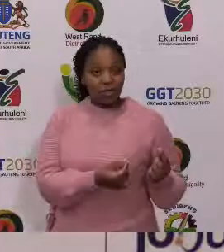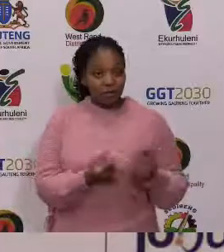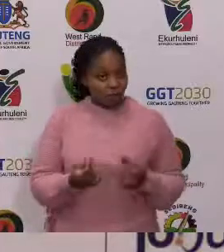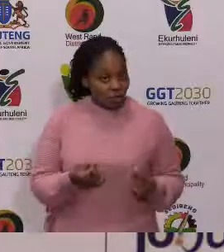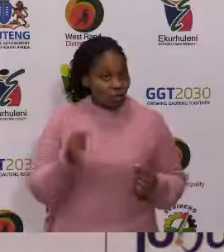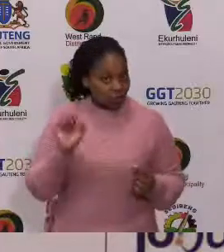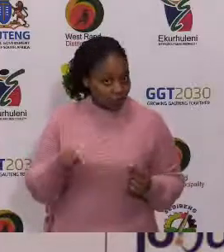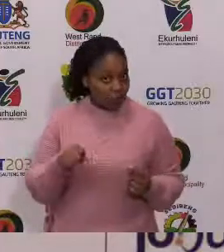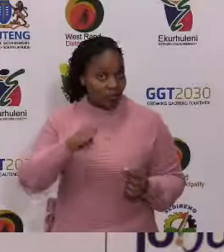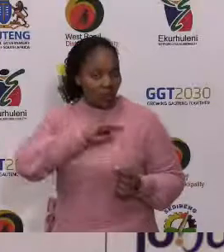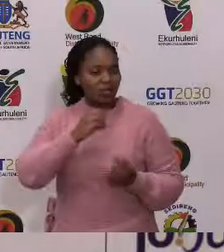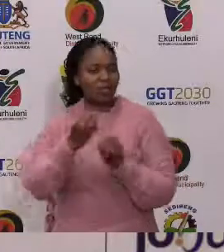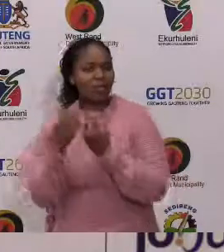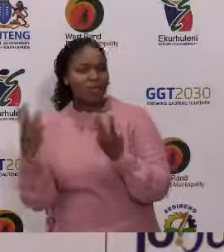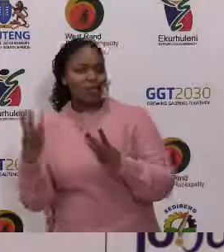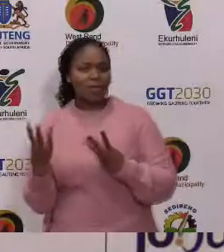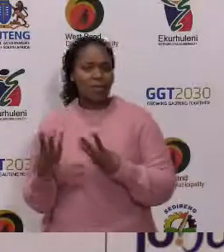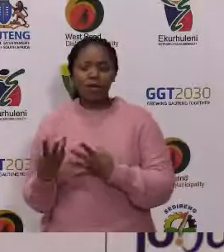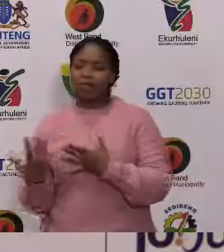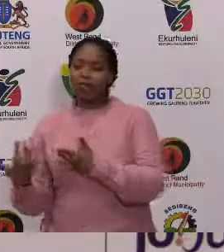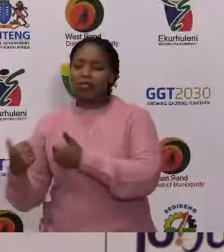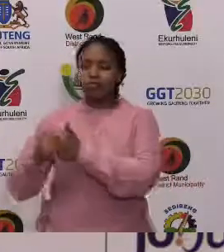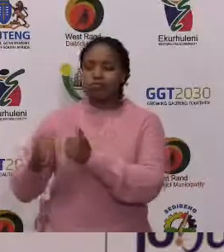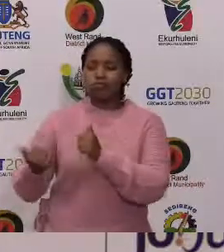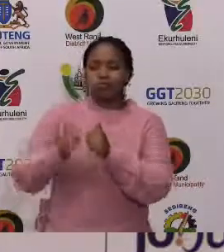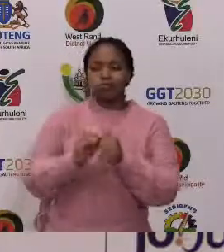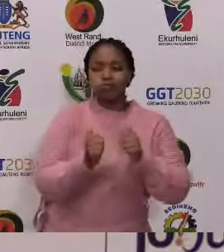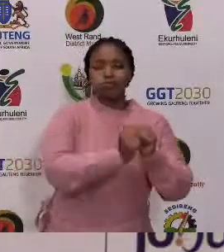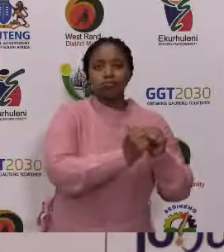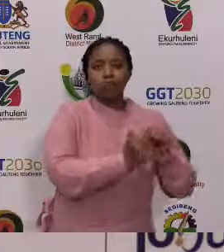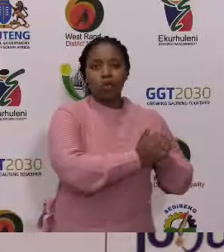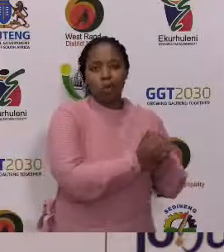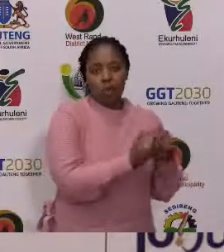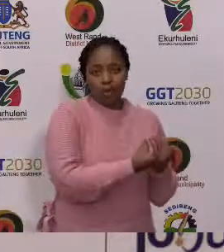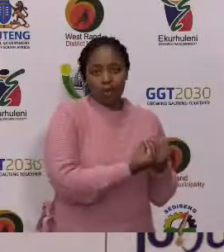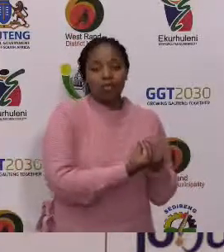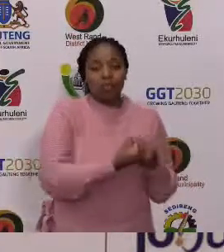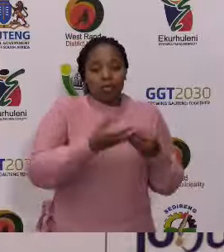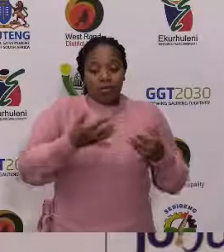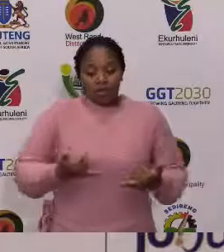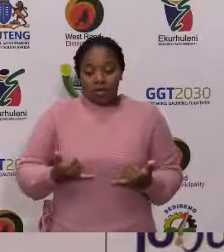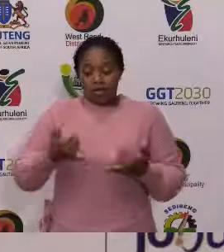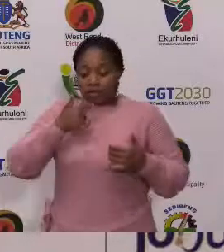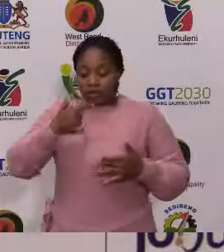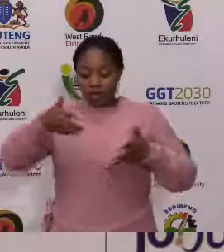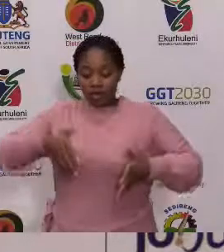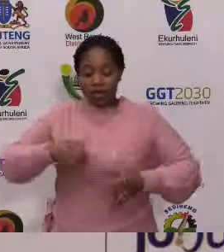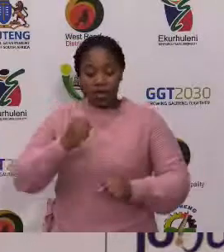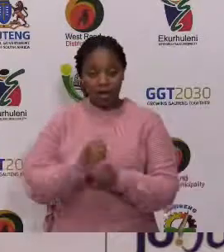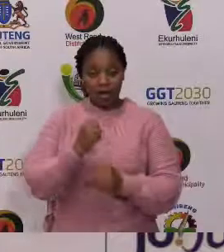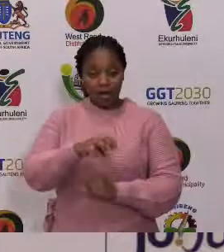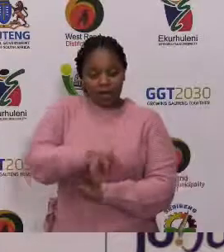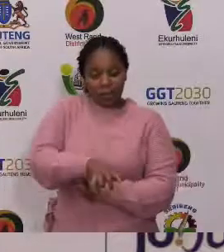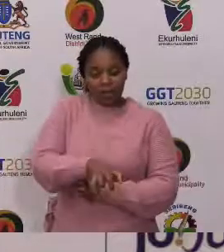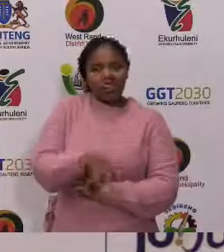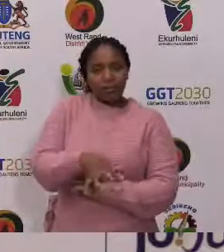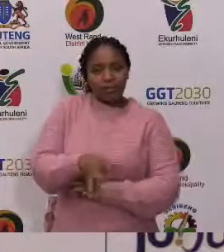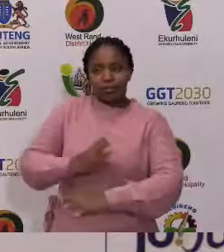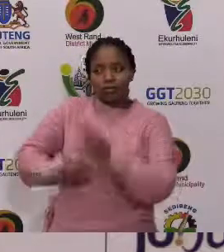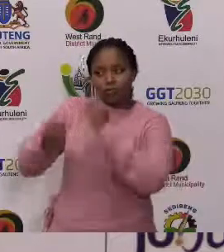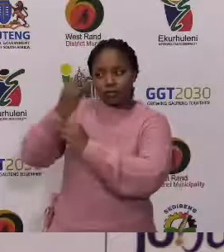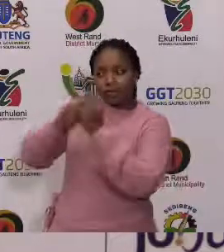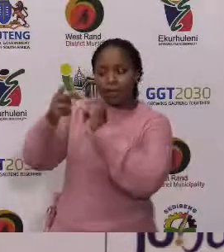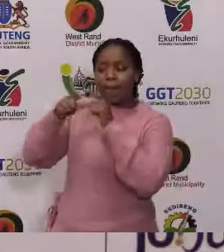with whom they work. So on this note, say that in Gauteng province, we have learned a great lesson from